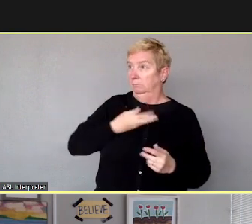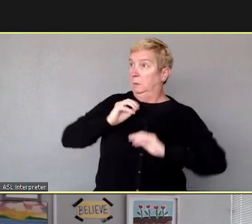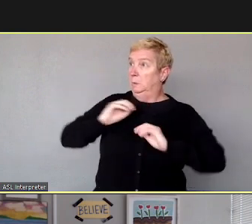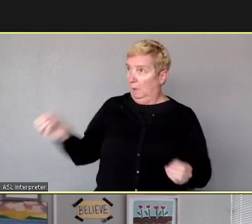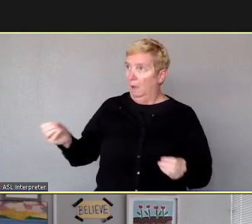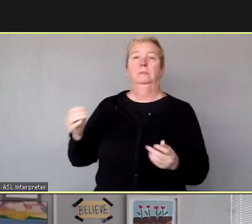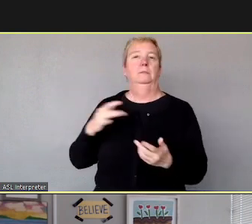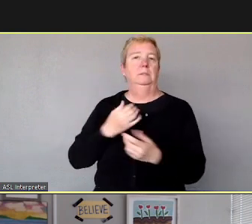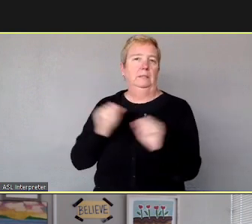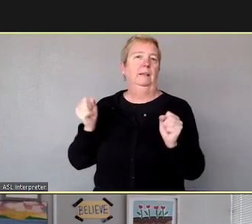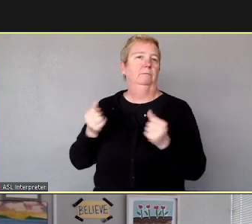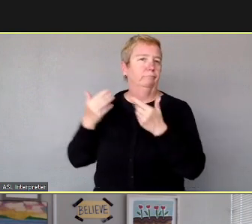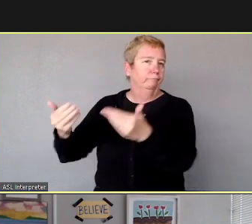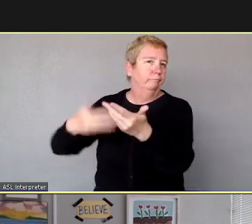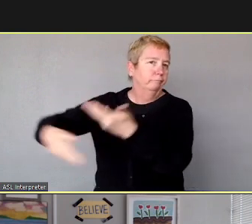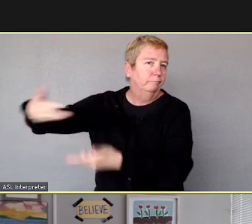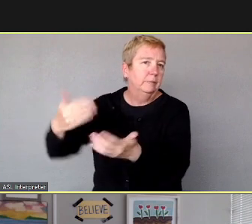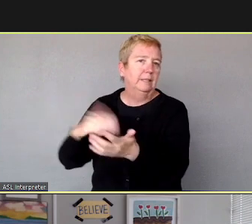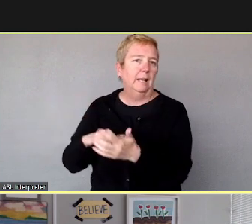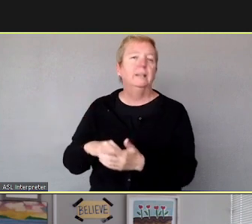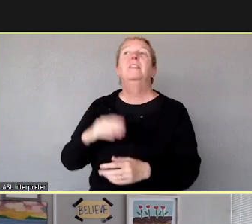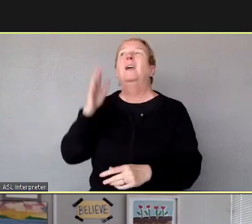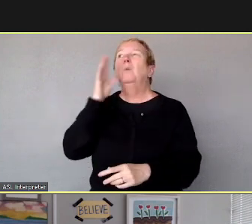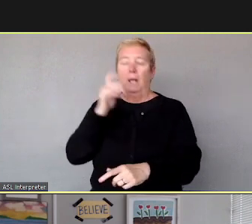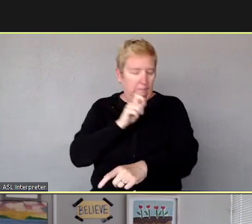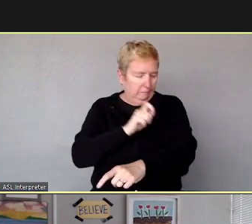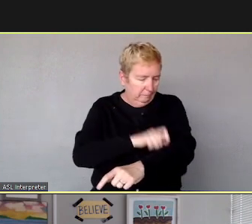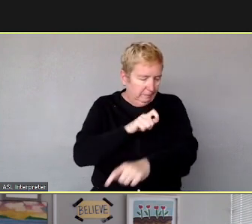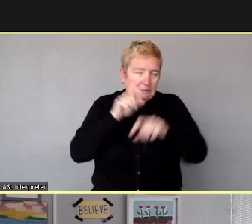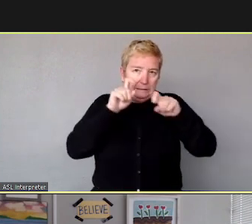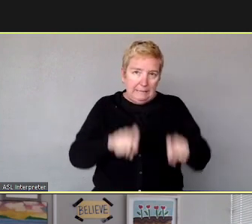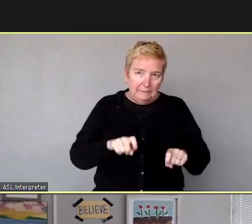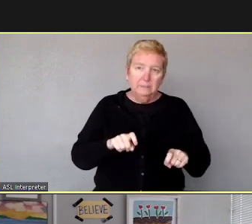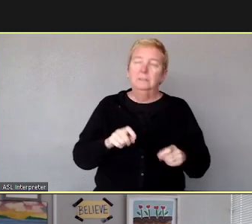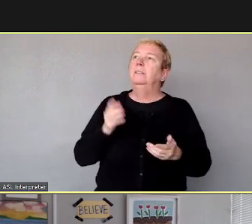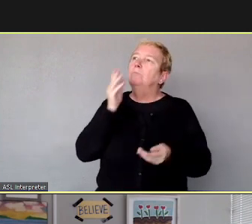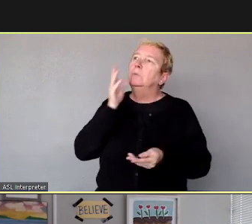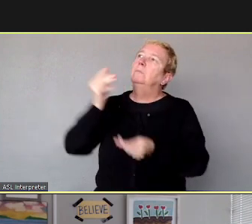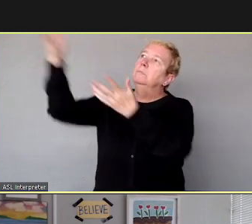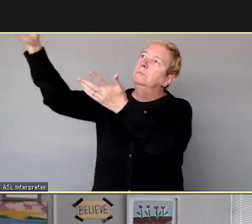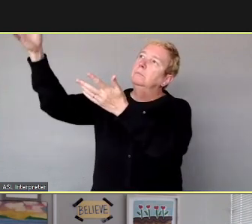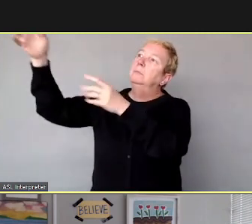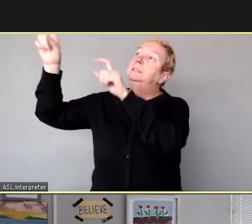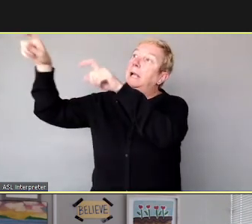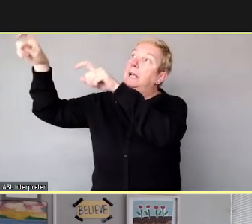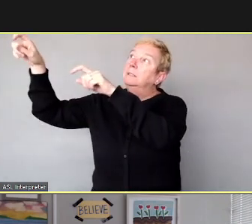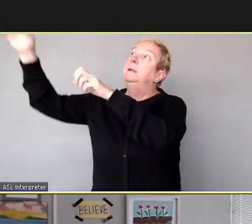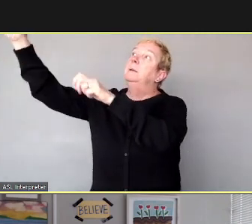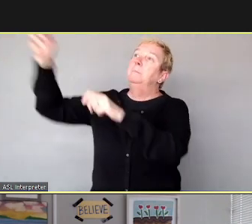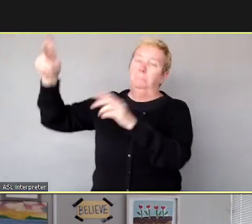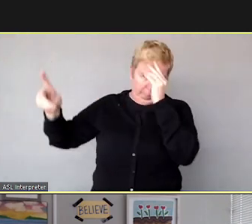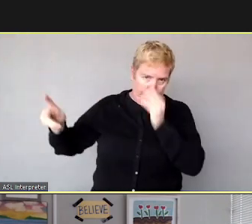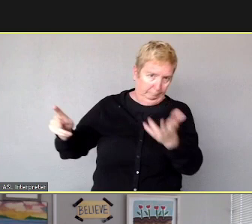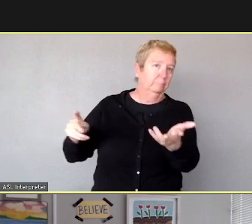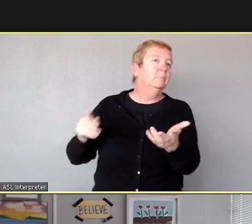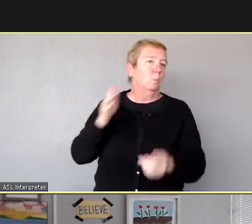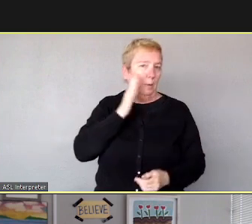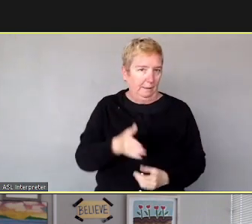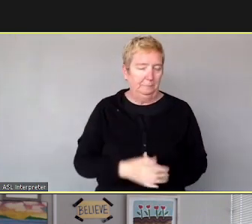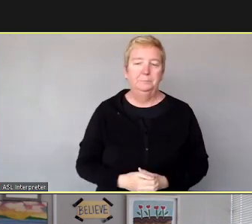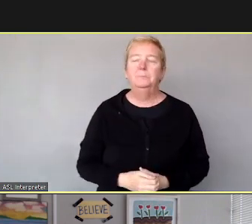test on your skin and send it in, and you'll know within like a day or 2 whether or not you have monkeypox. For